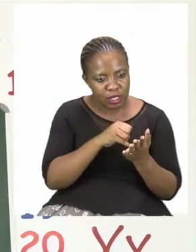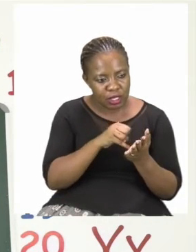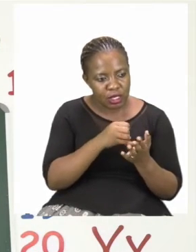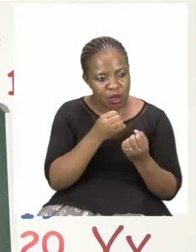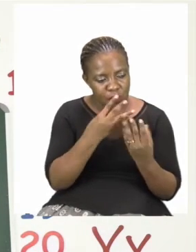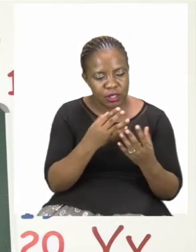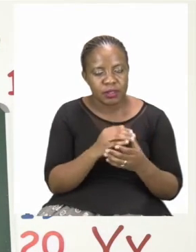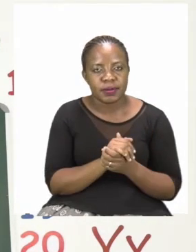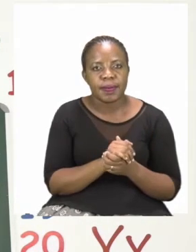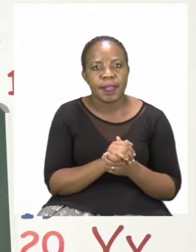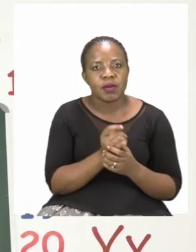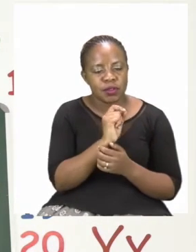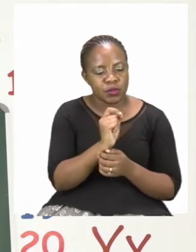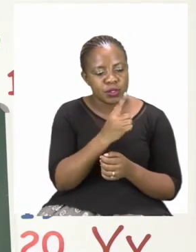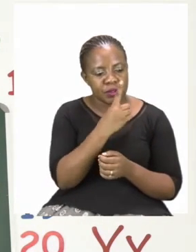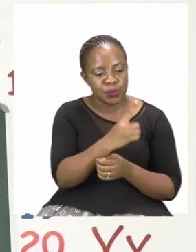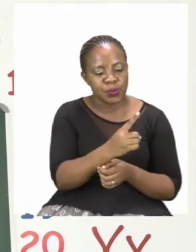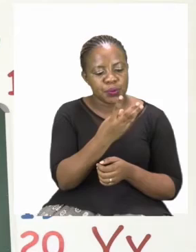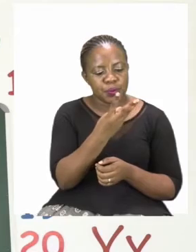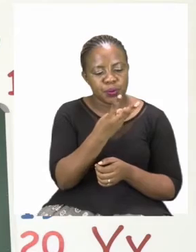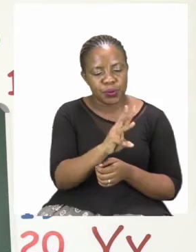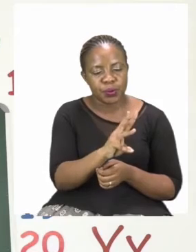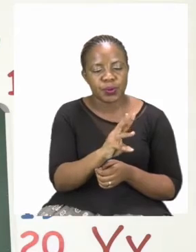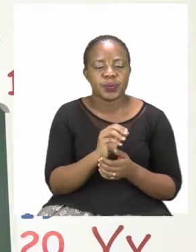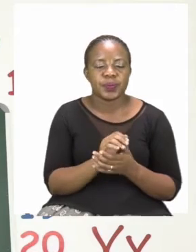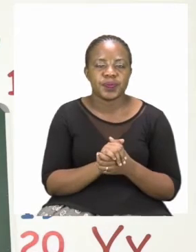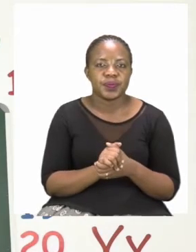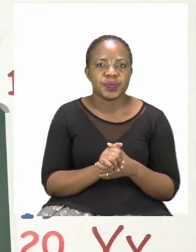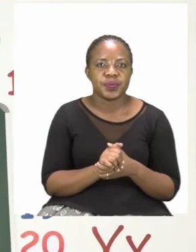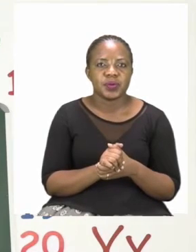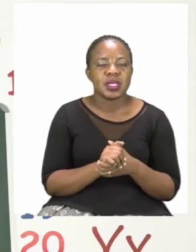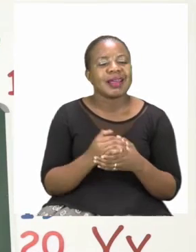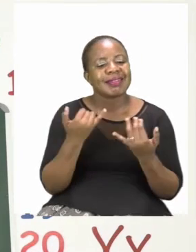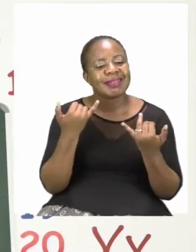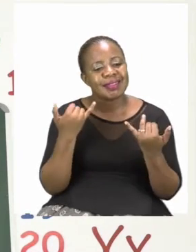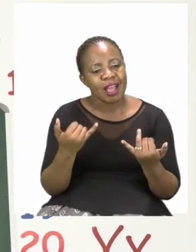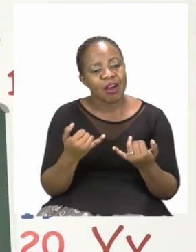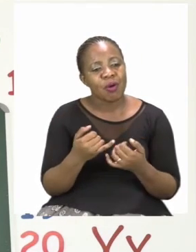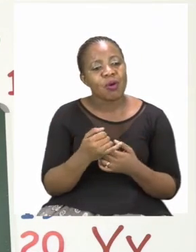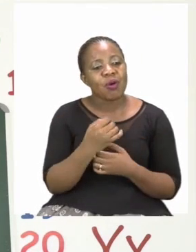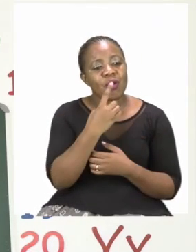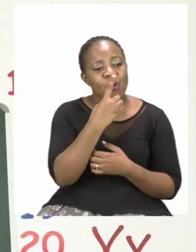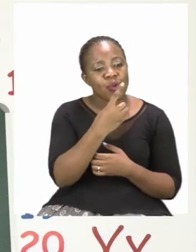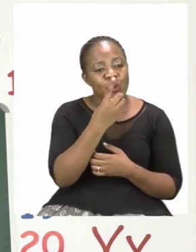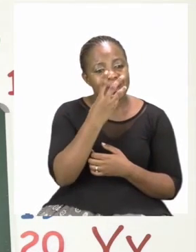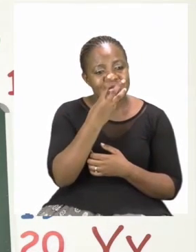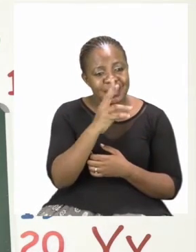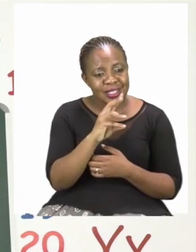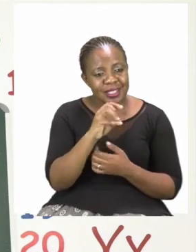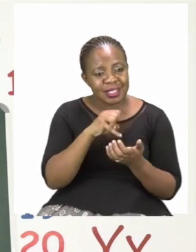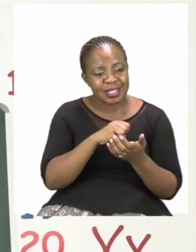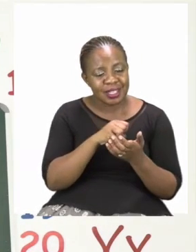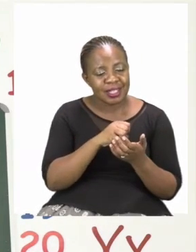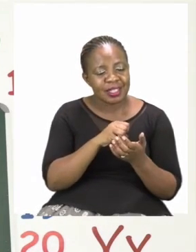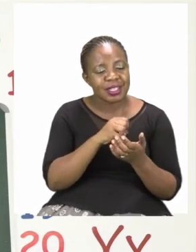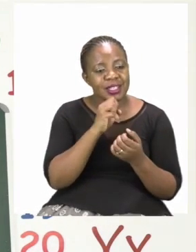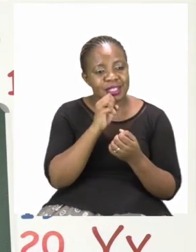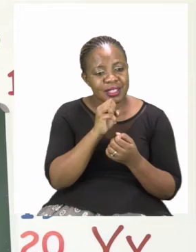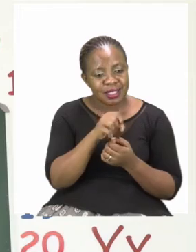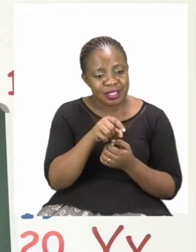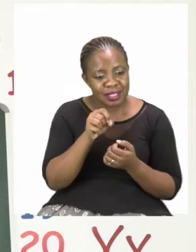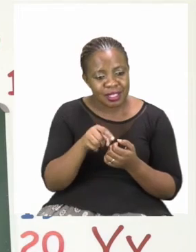Now that we know we have 16 seeds, we need to share them equally in our traditional